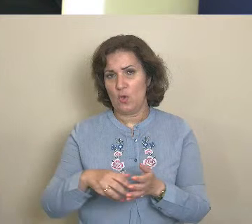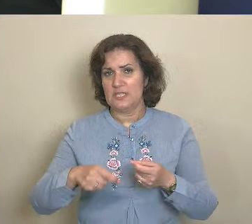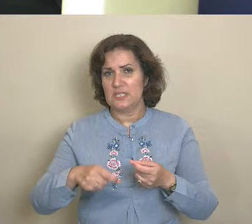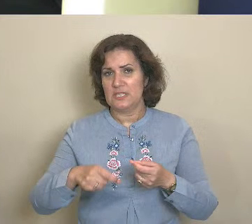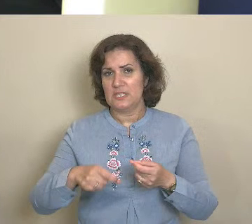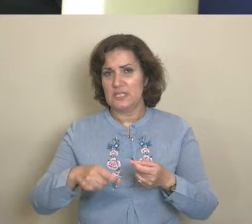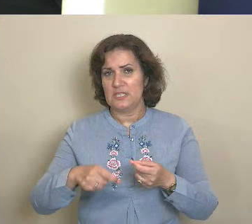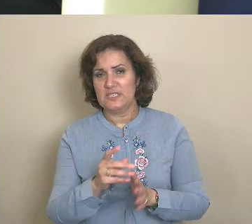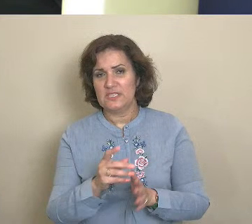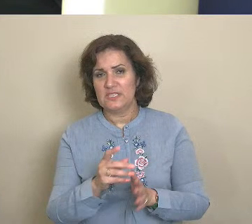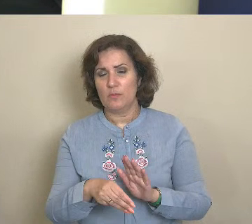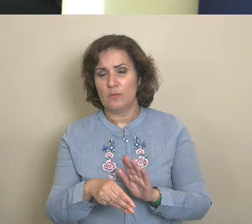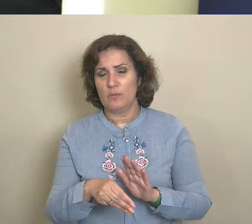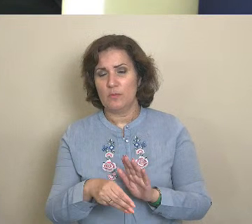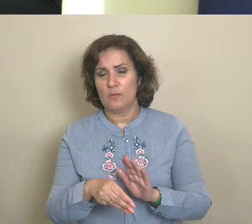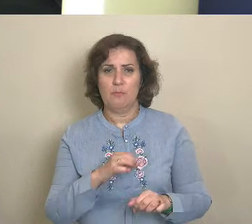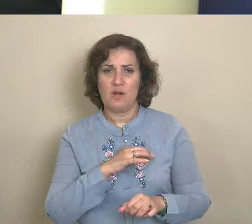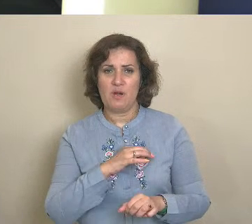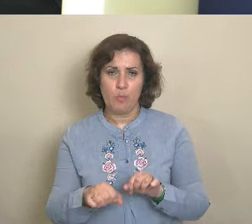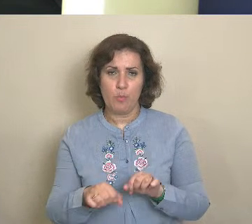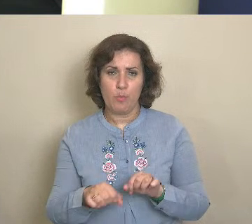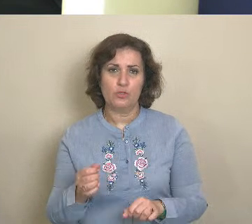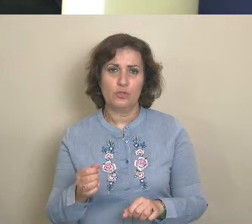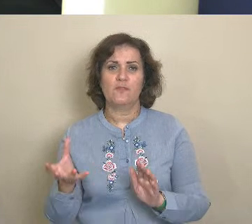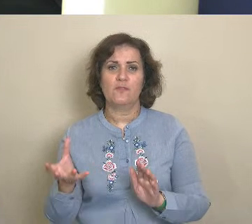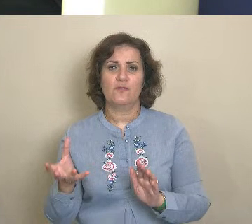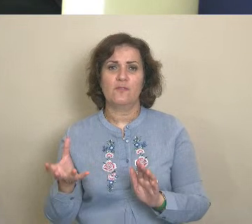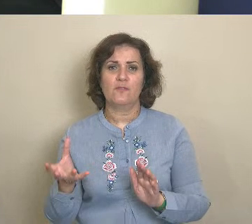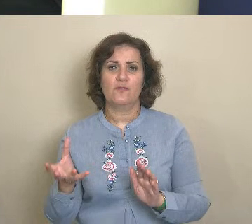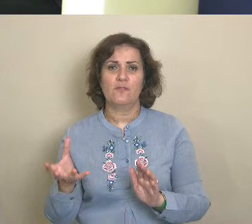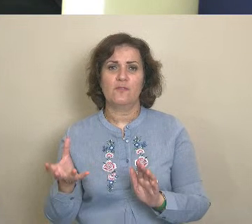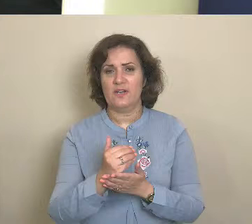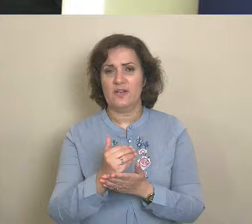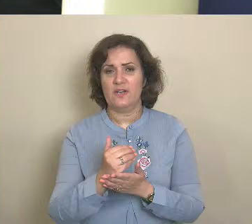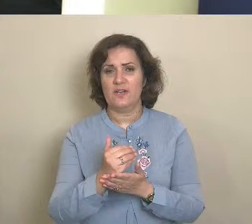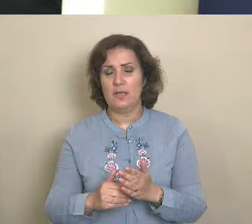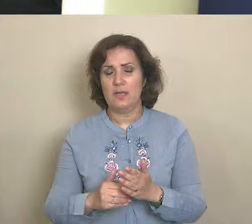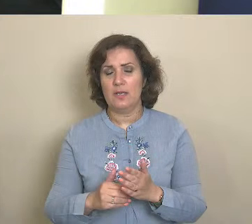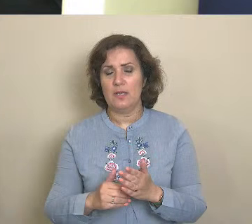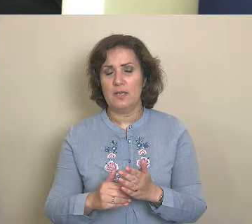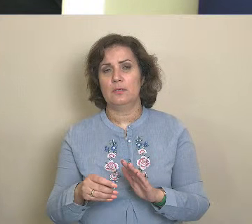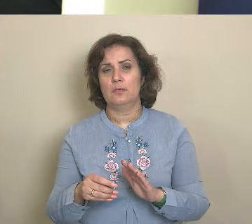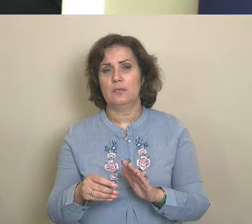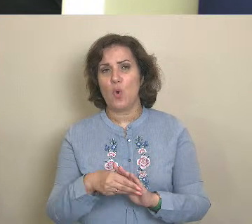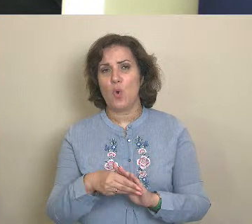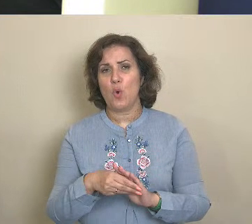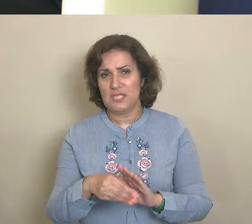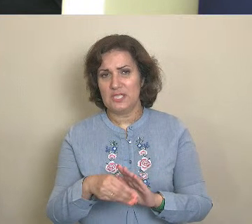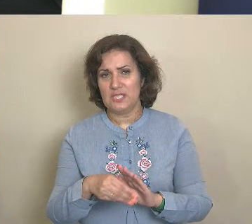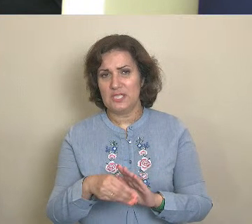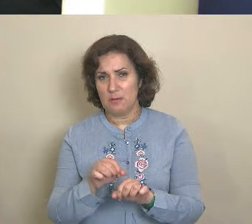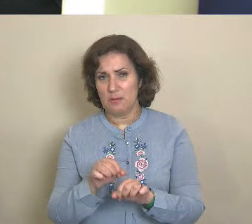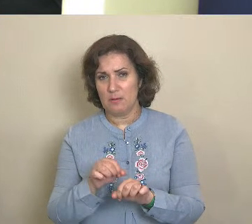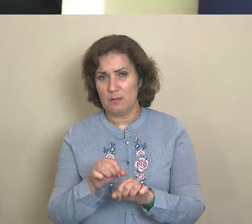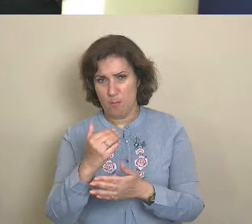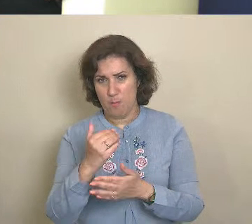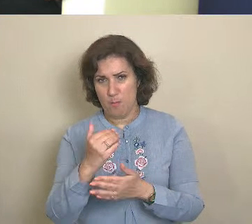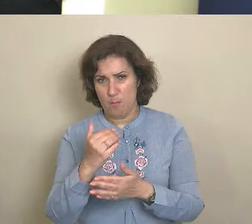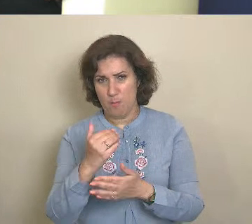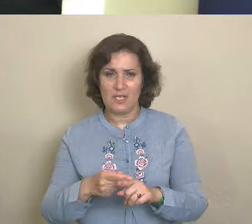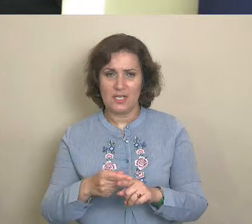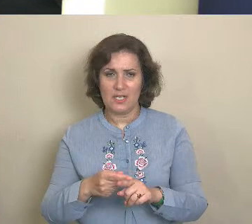they were held liable for corruption and infringement, they were entered into the register of corrupt